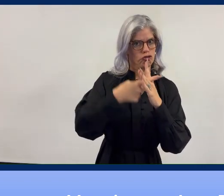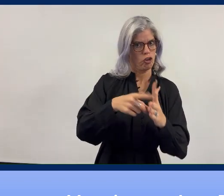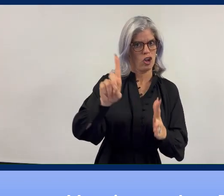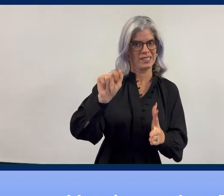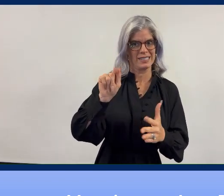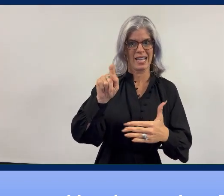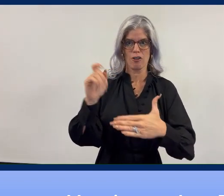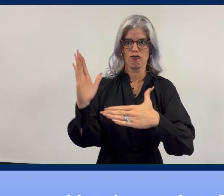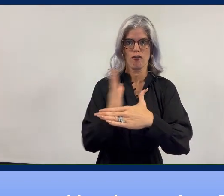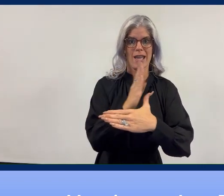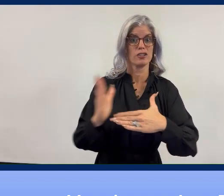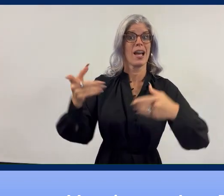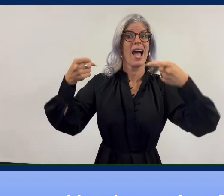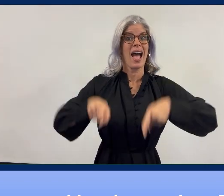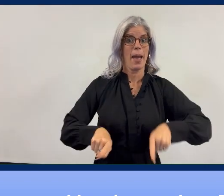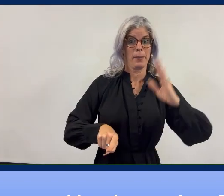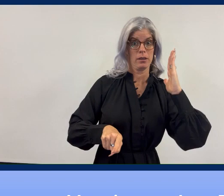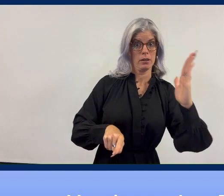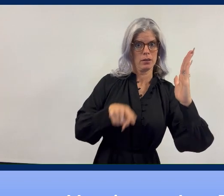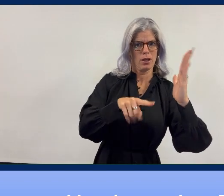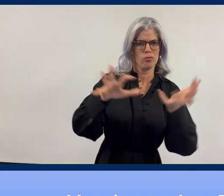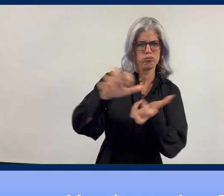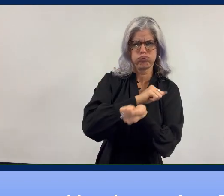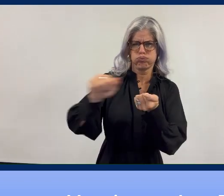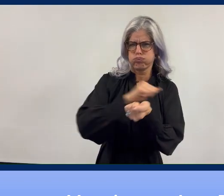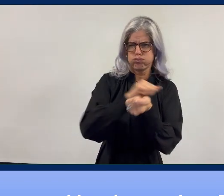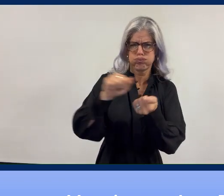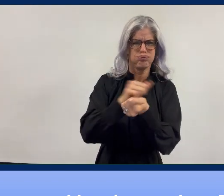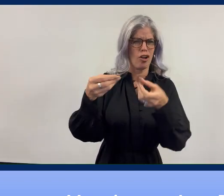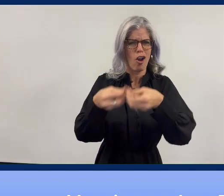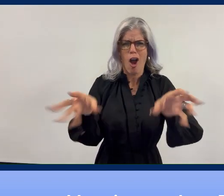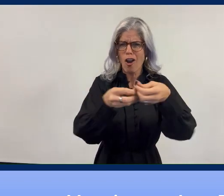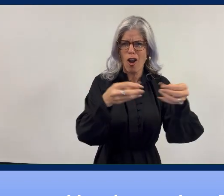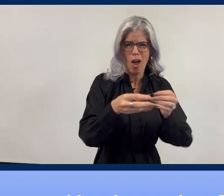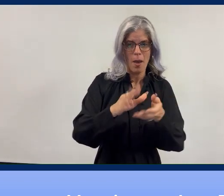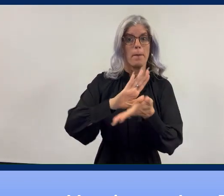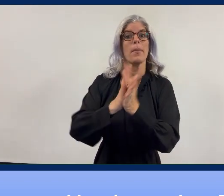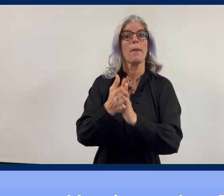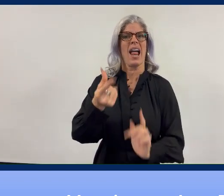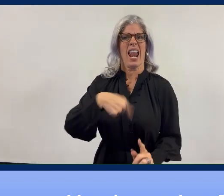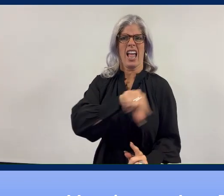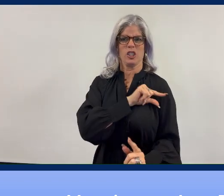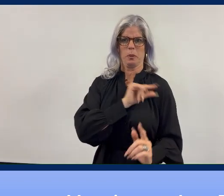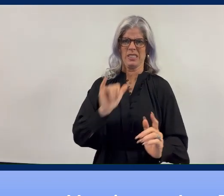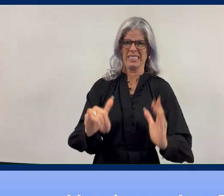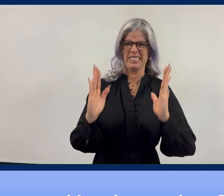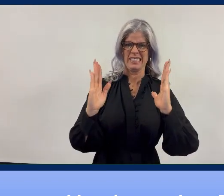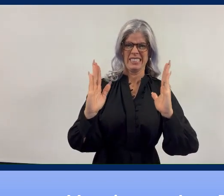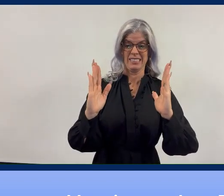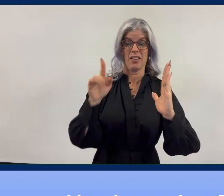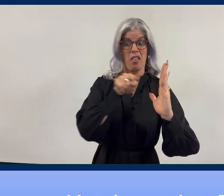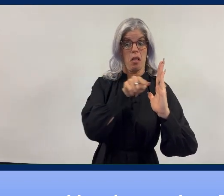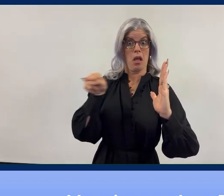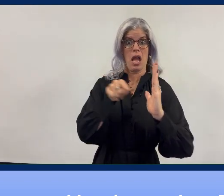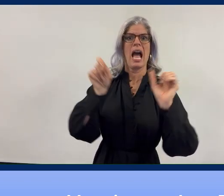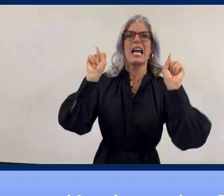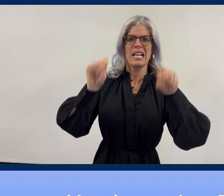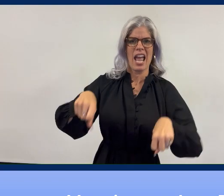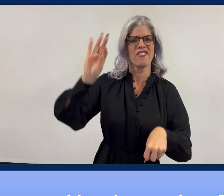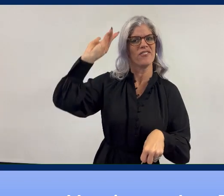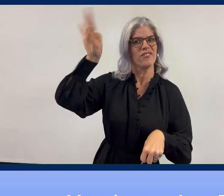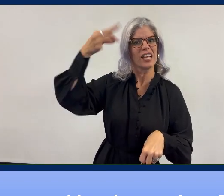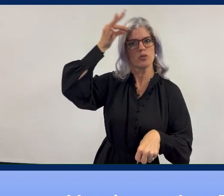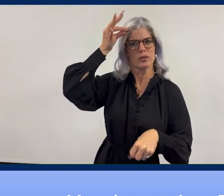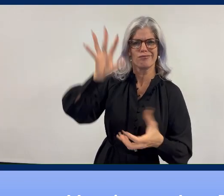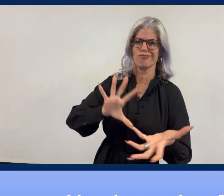by the declared incident. For Hurricane Ian, the incident is September 23rd, 2022 until November